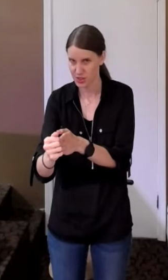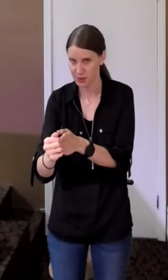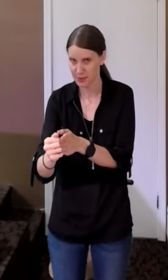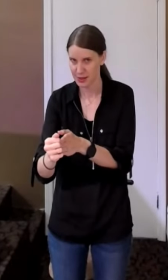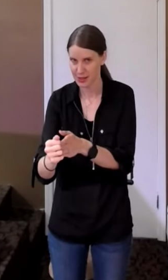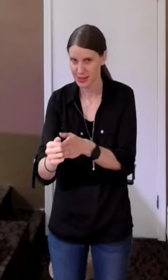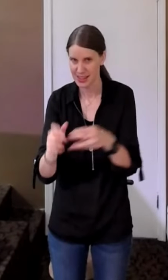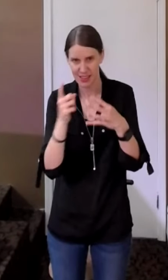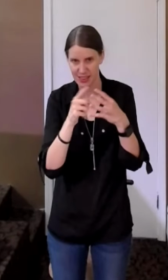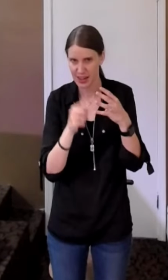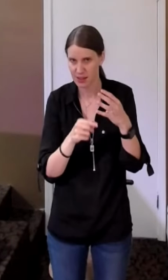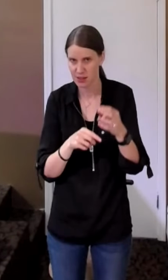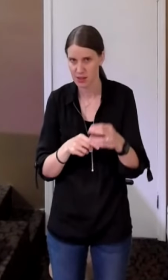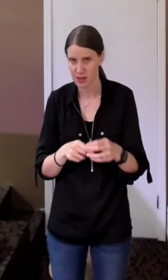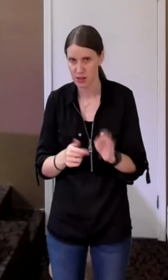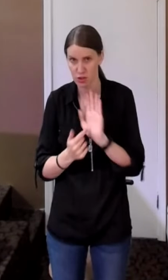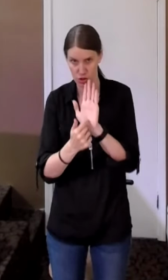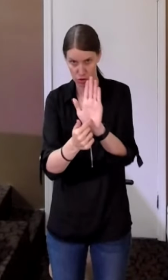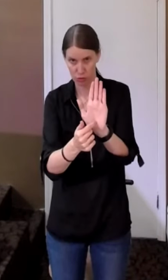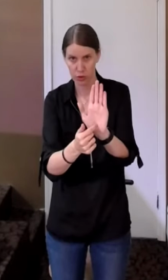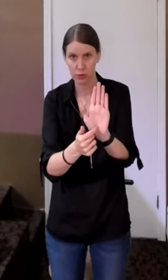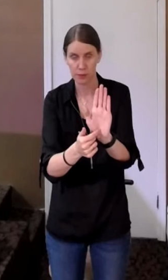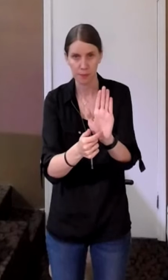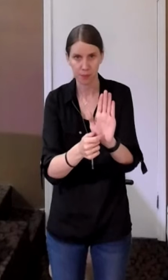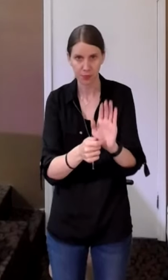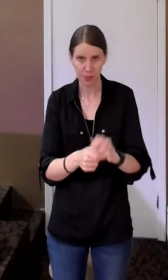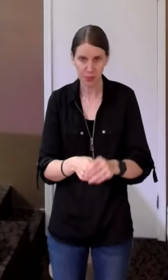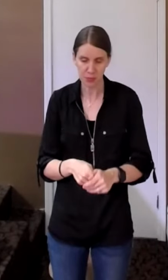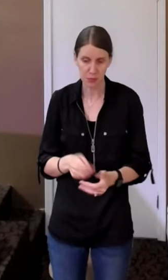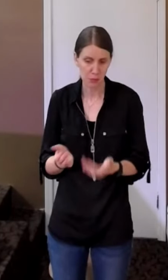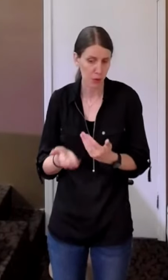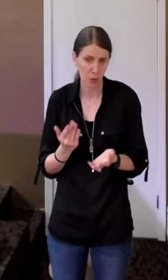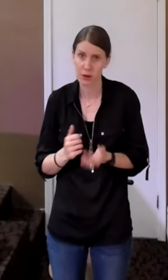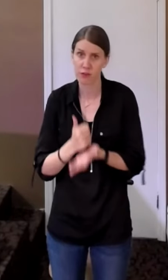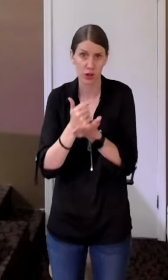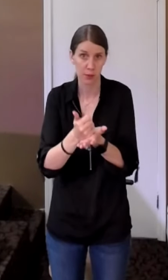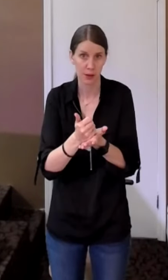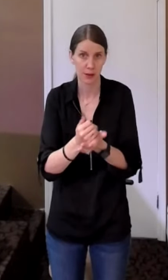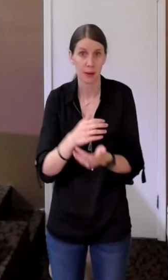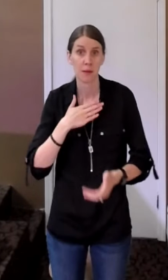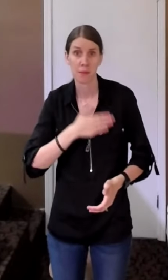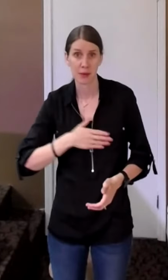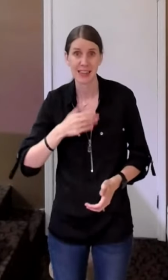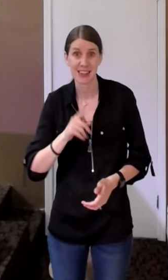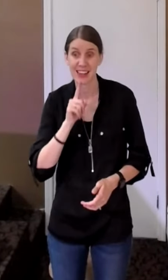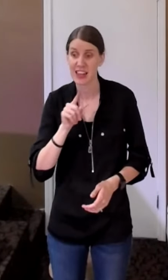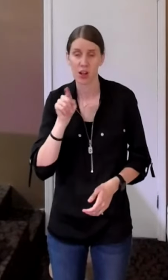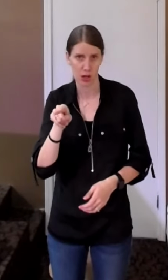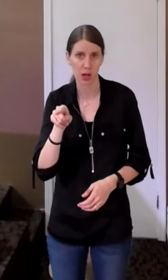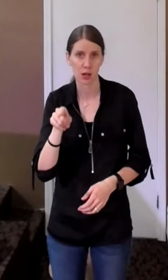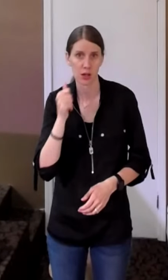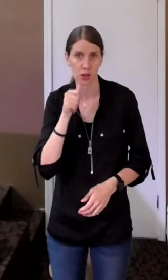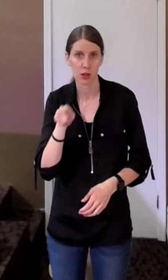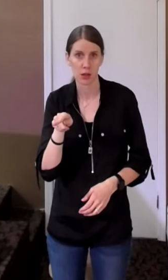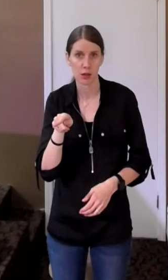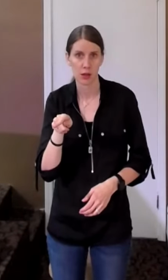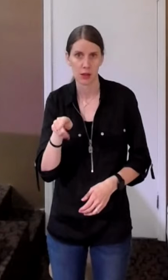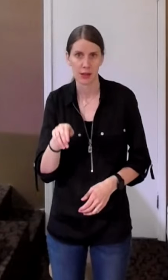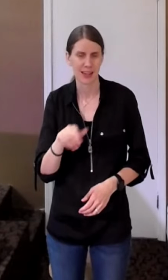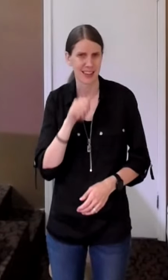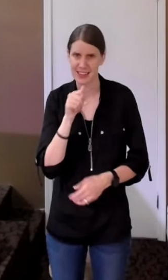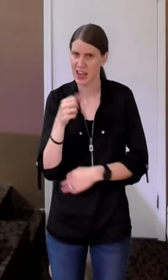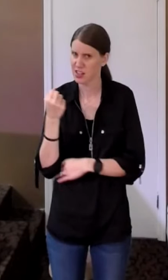all of those things, the shoulder to cry on, whatever it was that she was, go ahead and, you know, share that. It's not